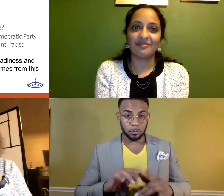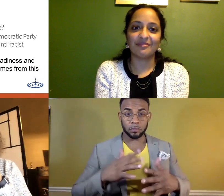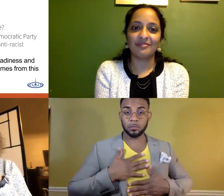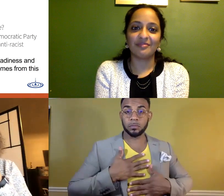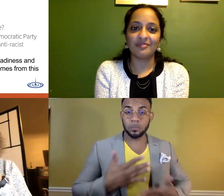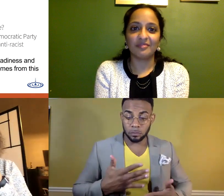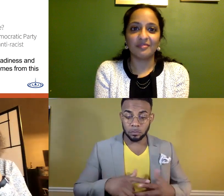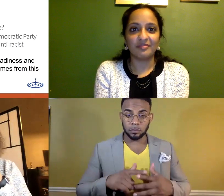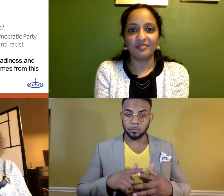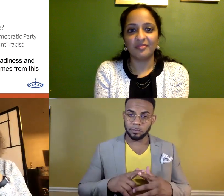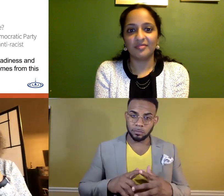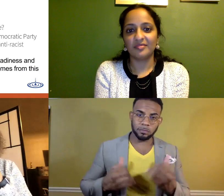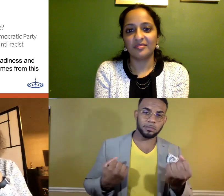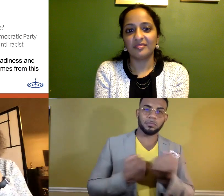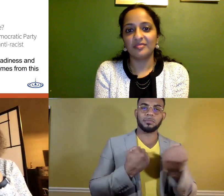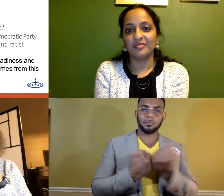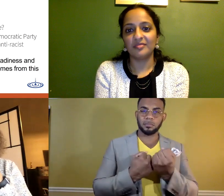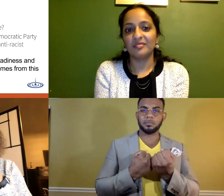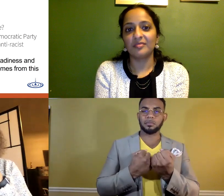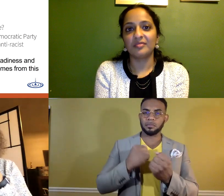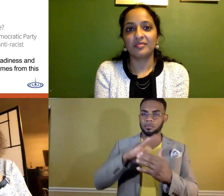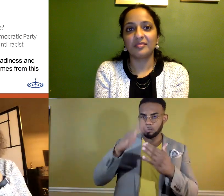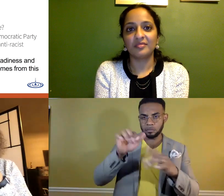willingness to champion the outcomes of this work group?